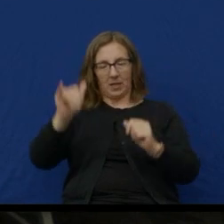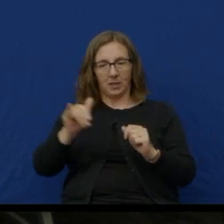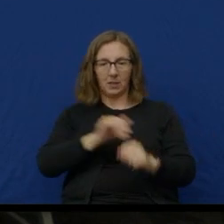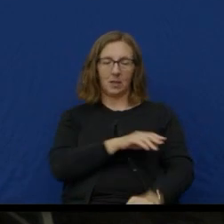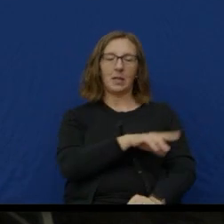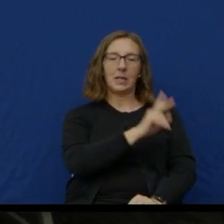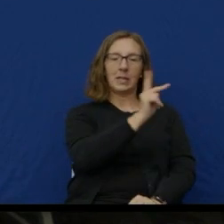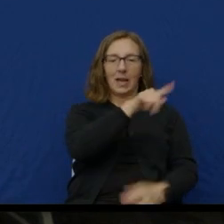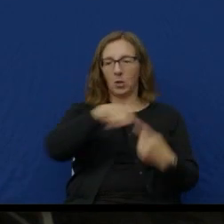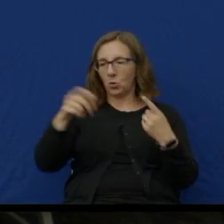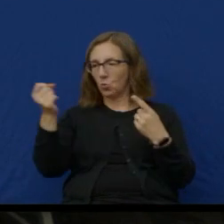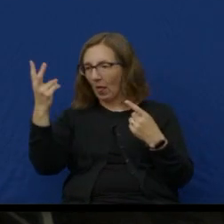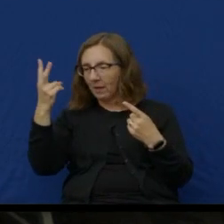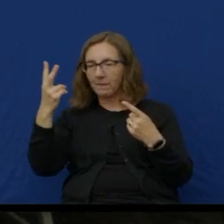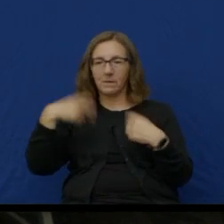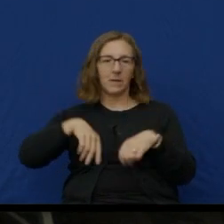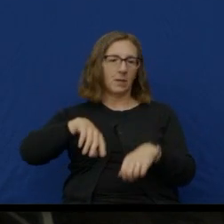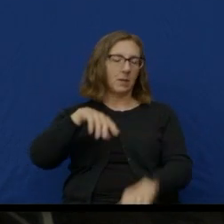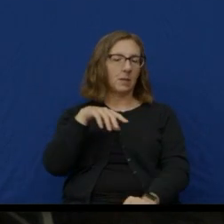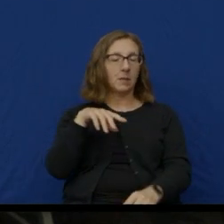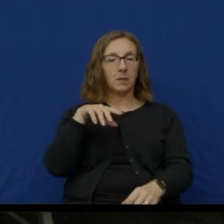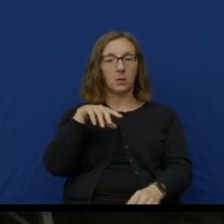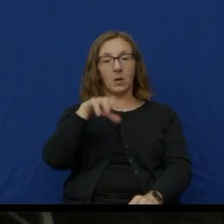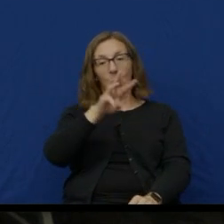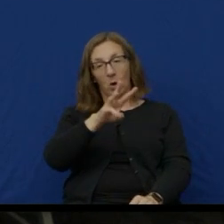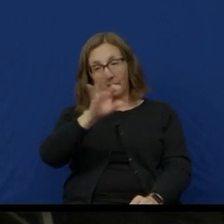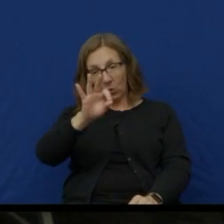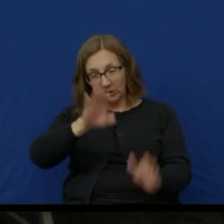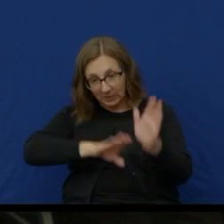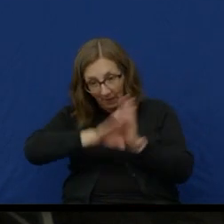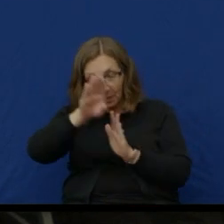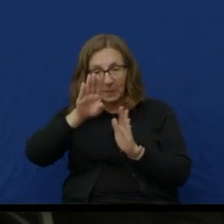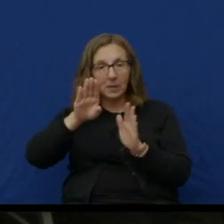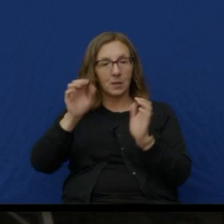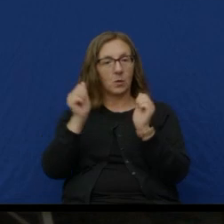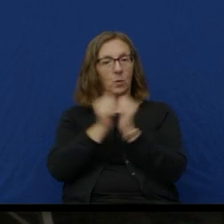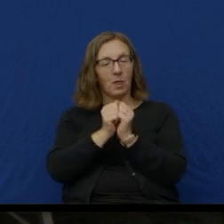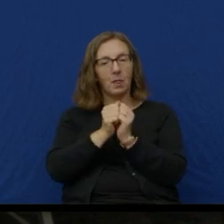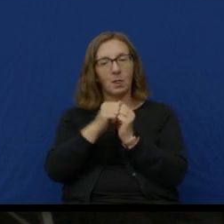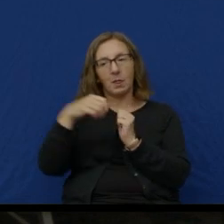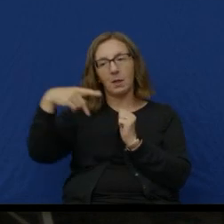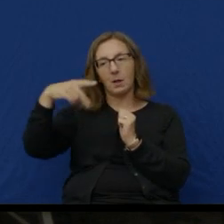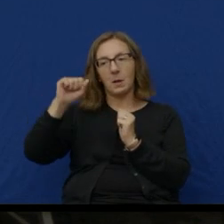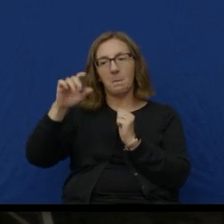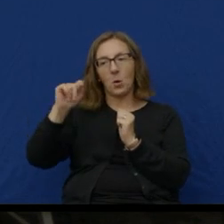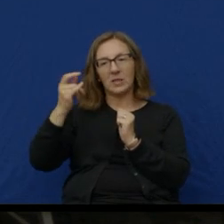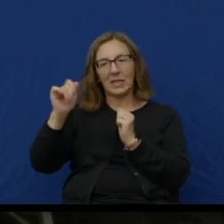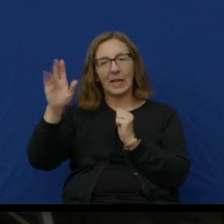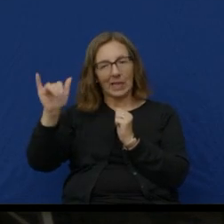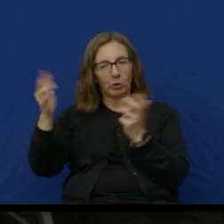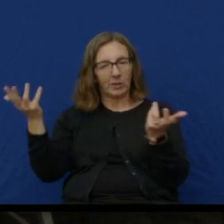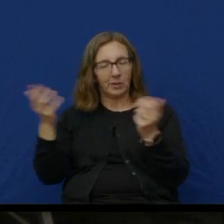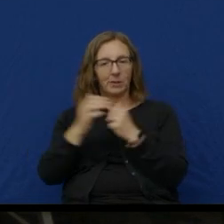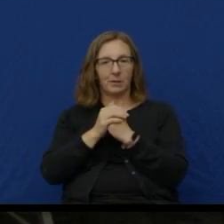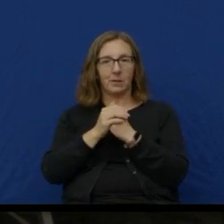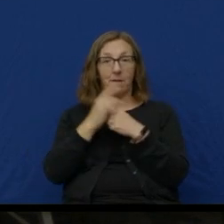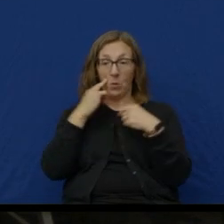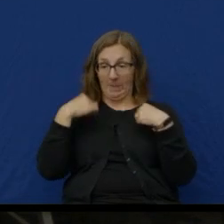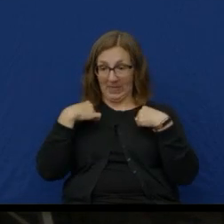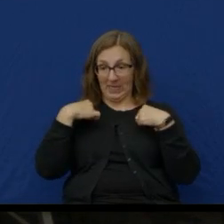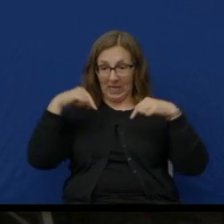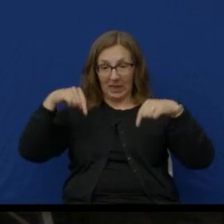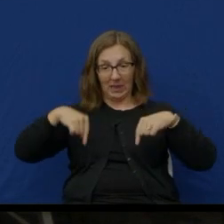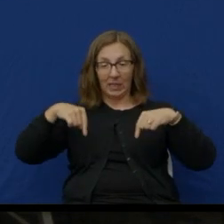aligning to workforce development in our post-secondary environment. And that's why I said this is, to me, the